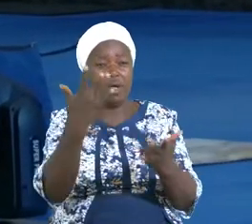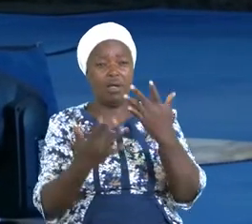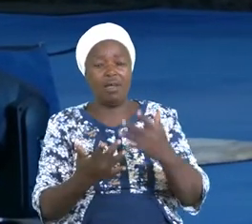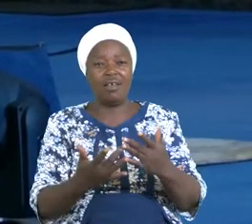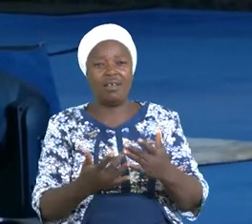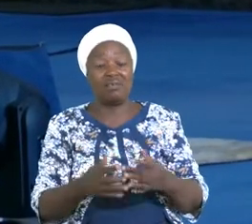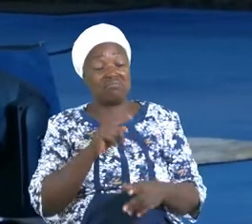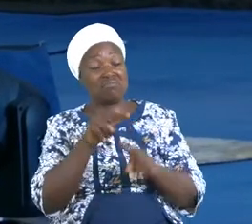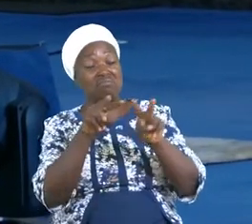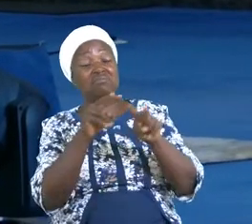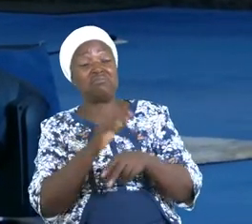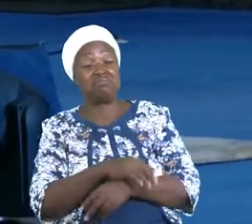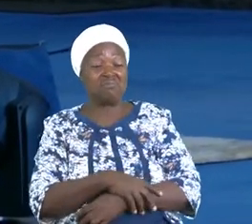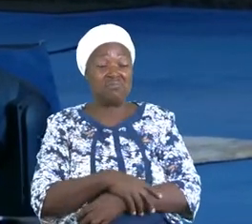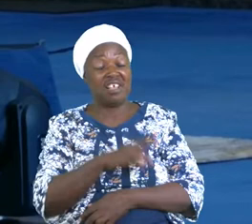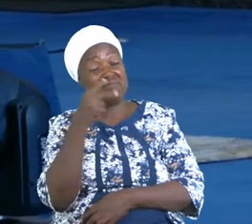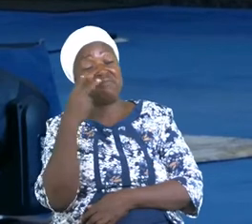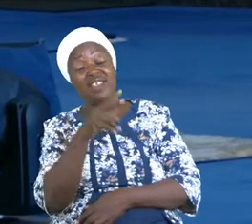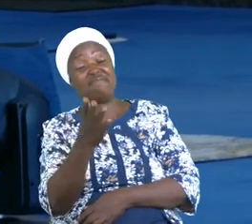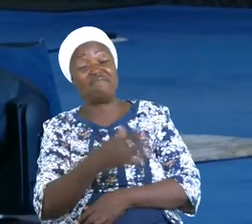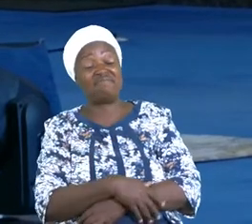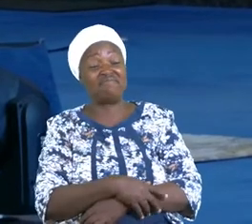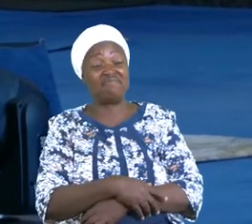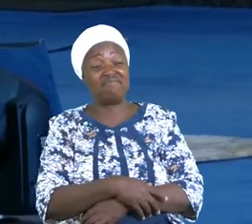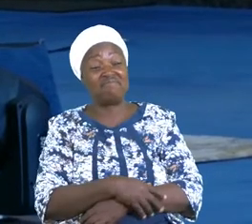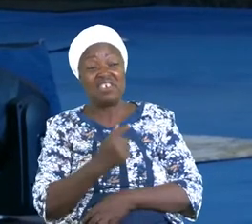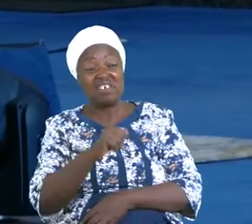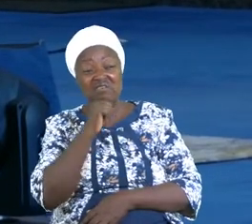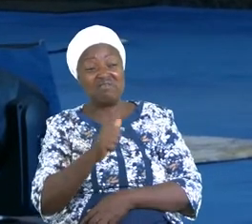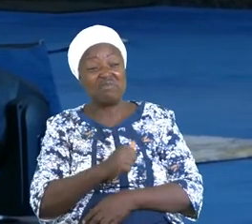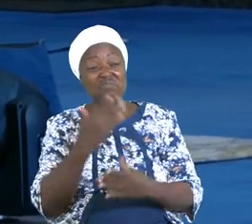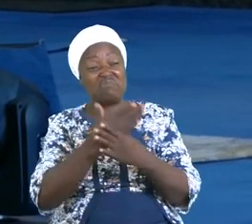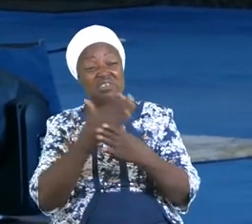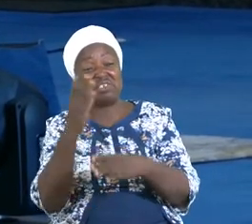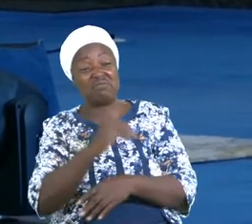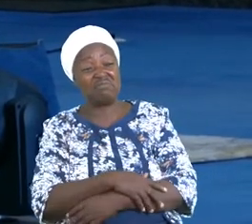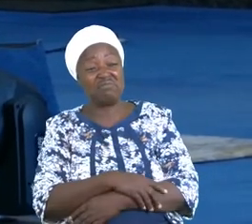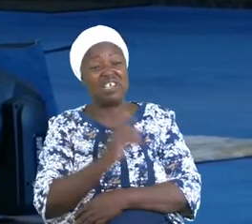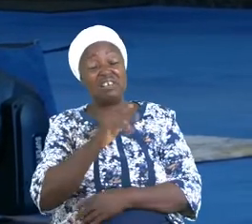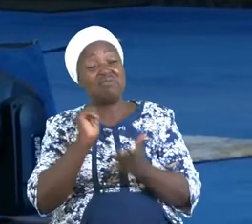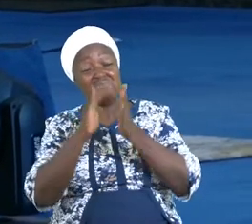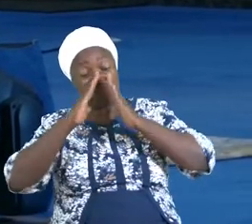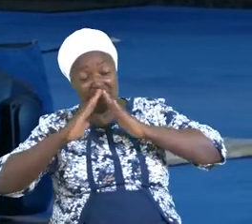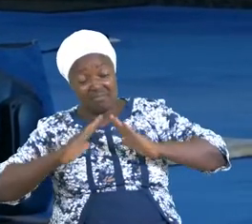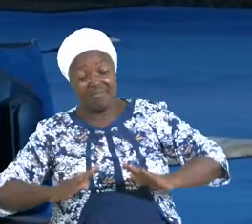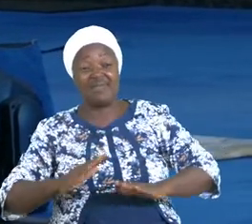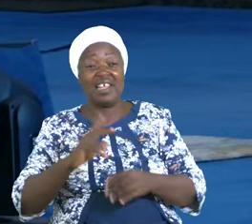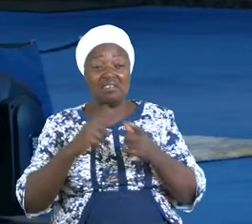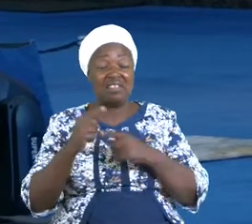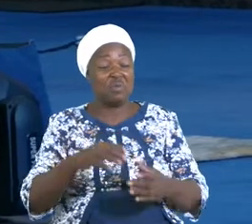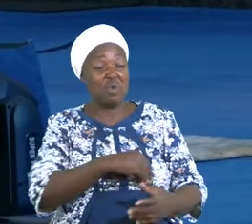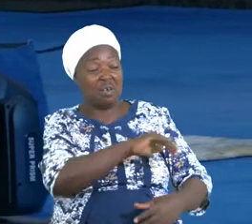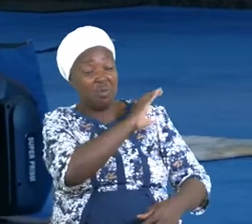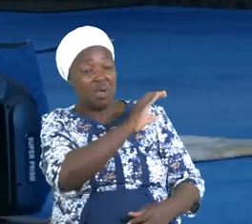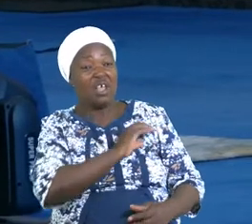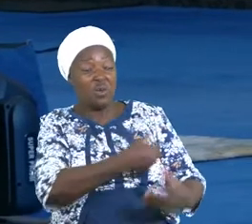looking. They were not perturbed. They were calm. You are courageous, they will